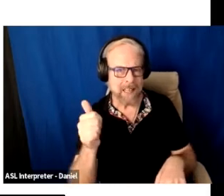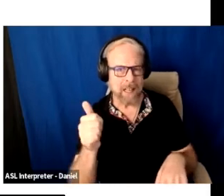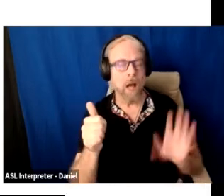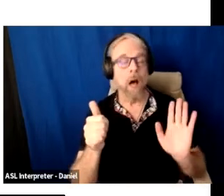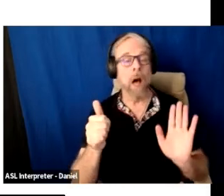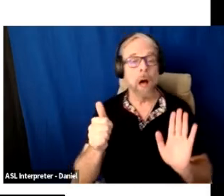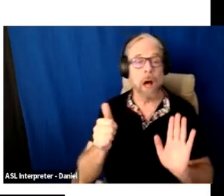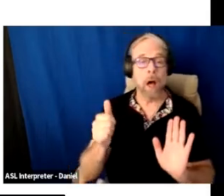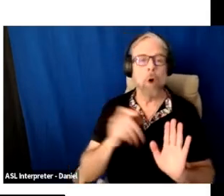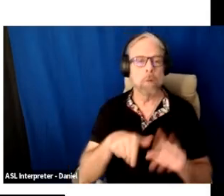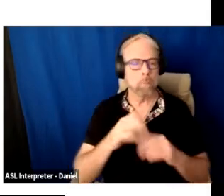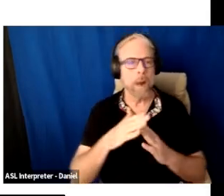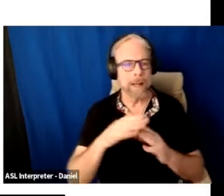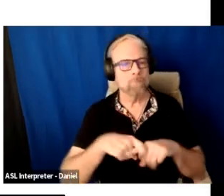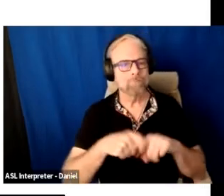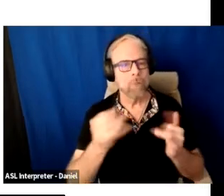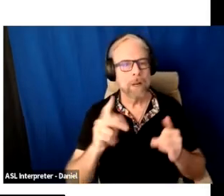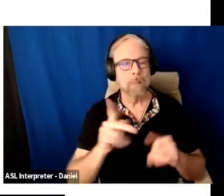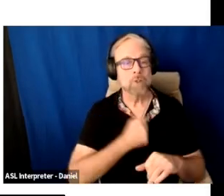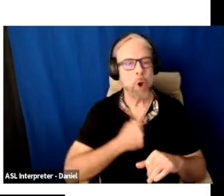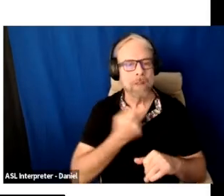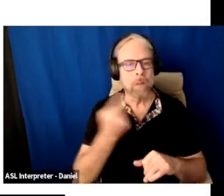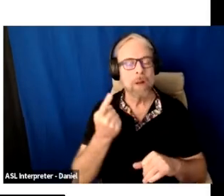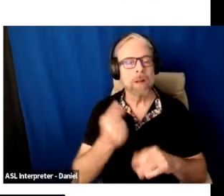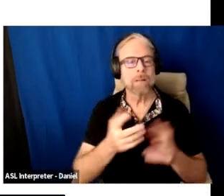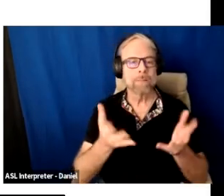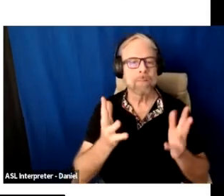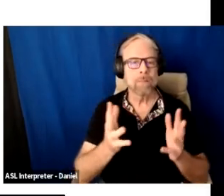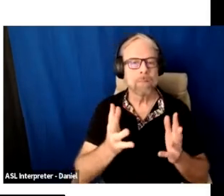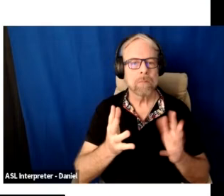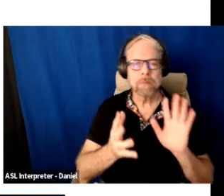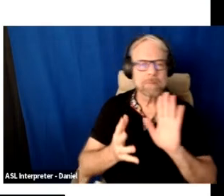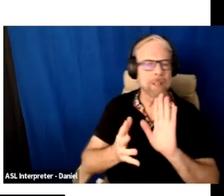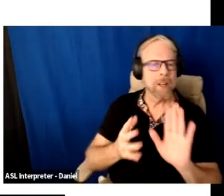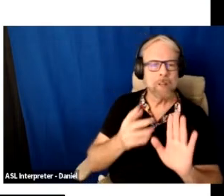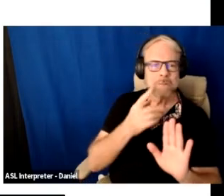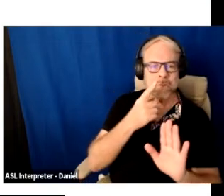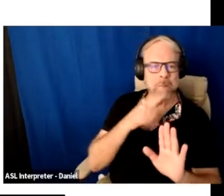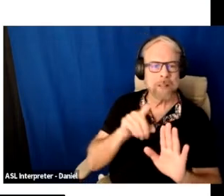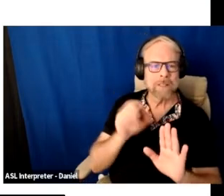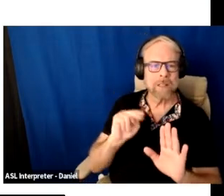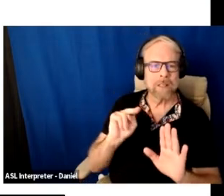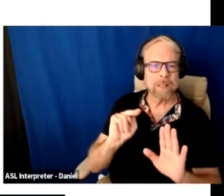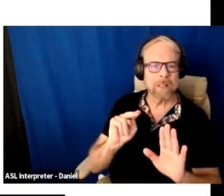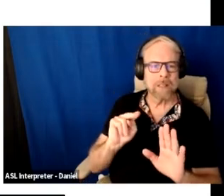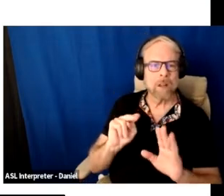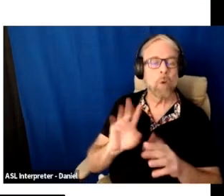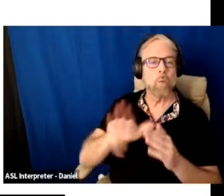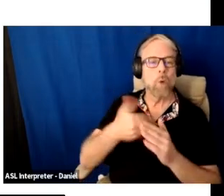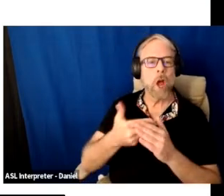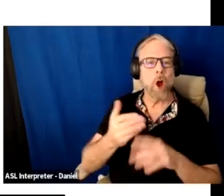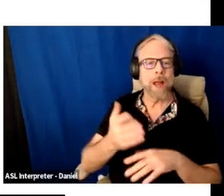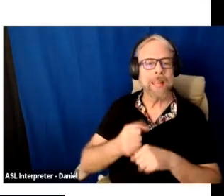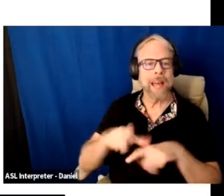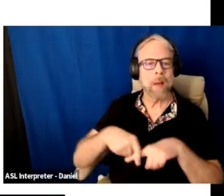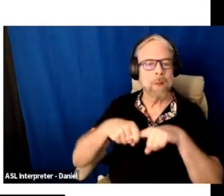sorry. Sorry, everyone. Let me just say that. Oh, don't mind, Krista. I won't let you take the break away. We all get a break. I'm just going